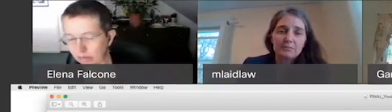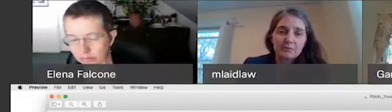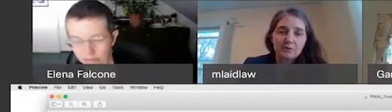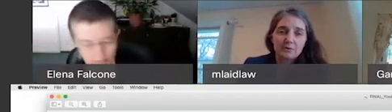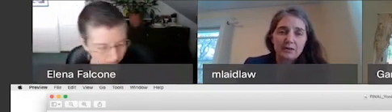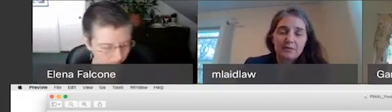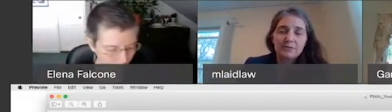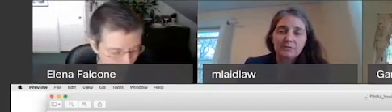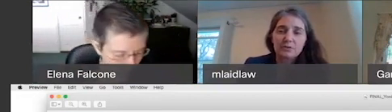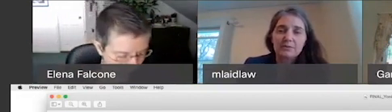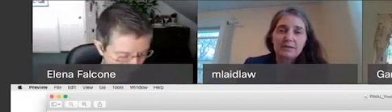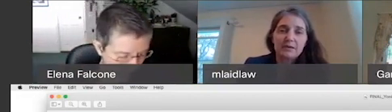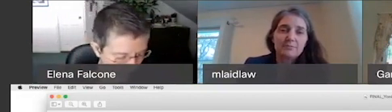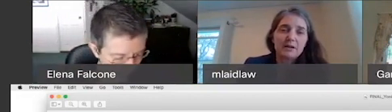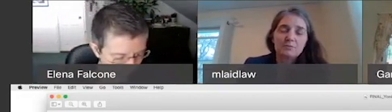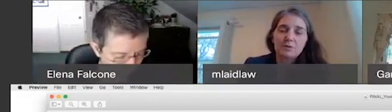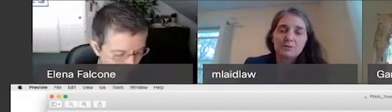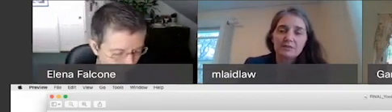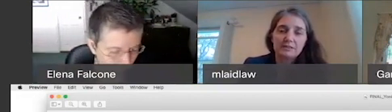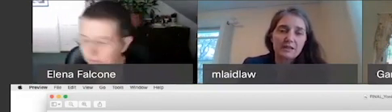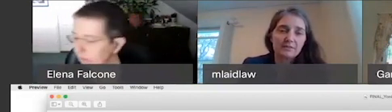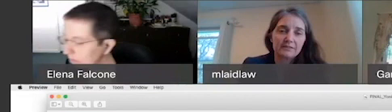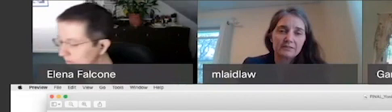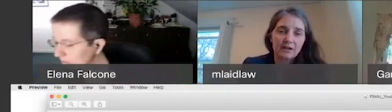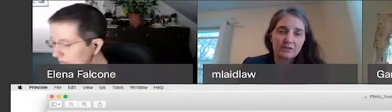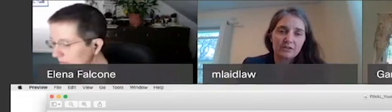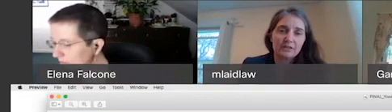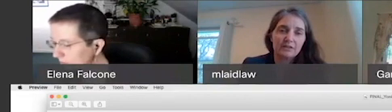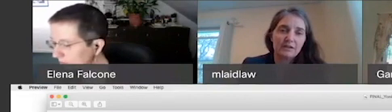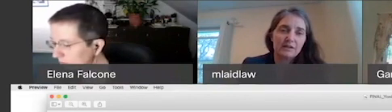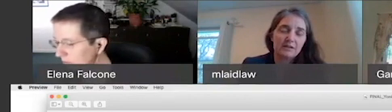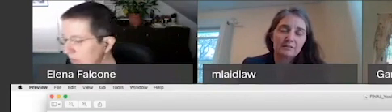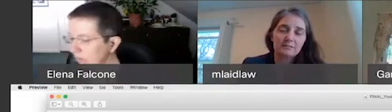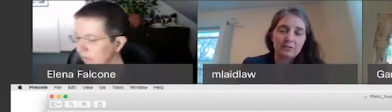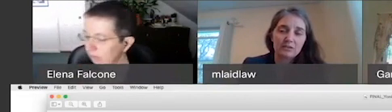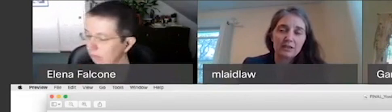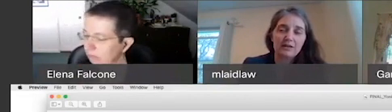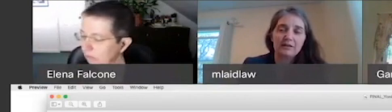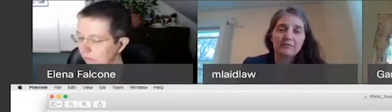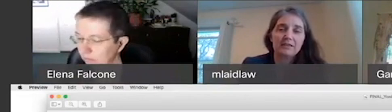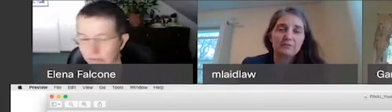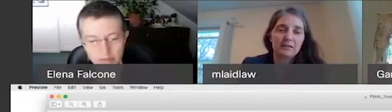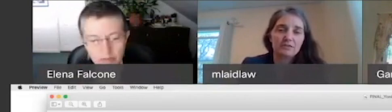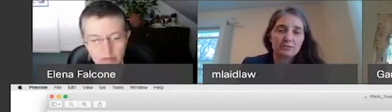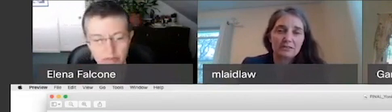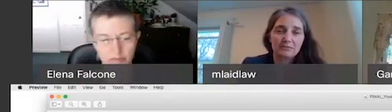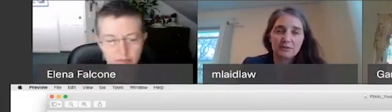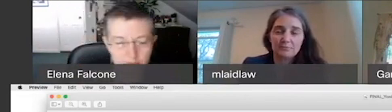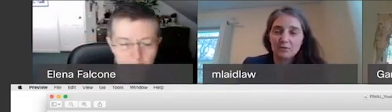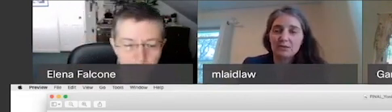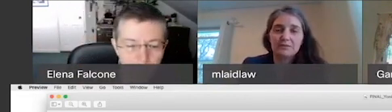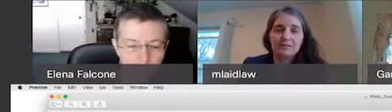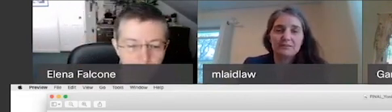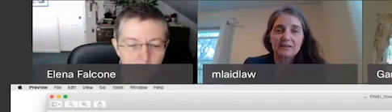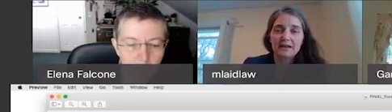in the program, there's going to be a much more detailed discussion, especially of the advanced directives